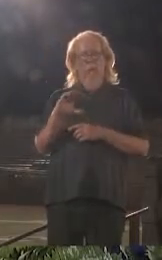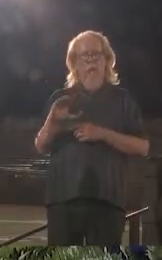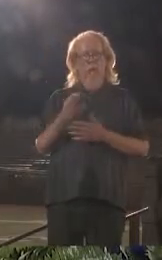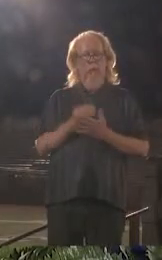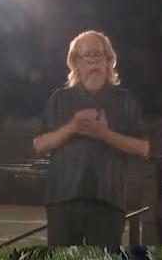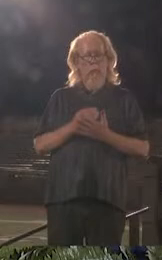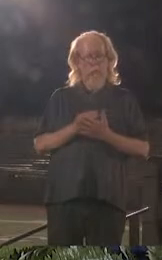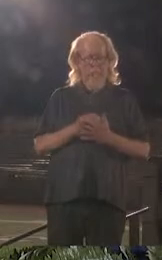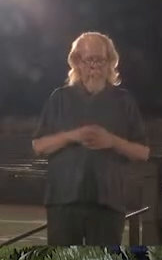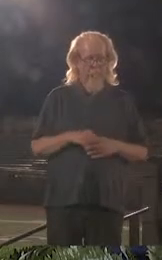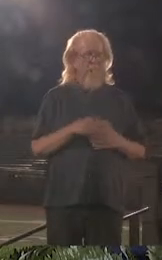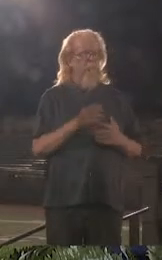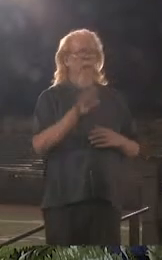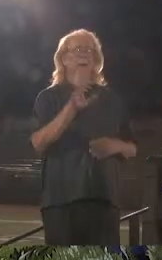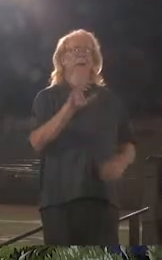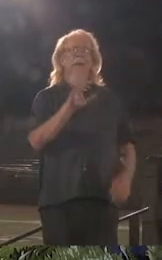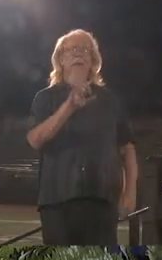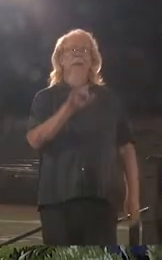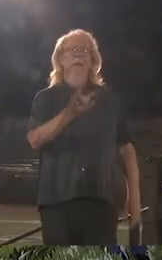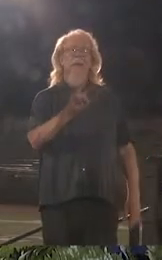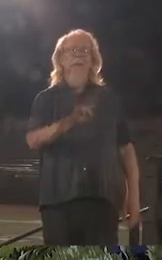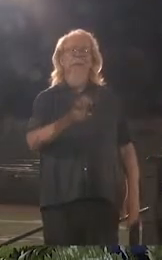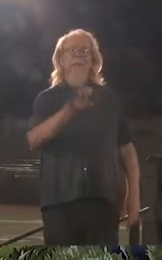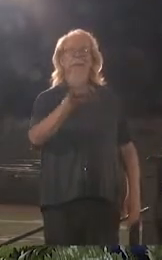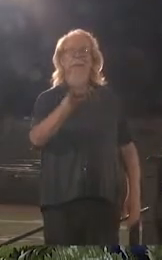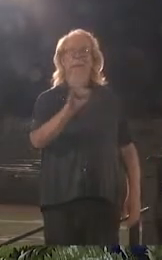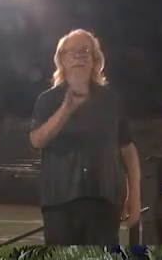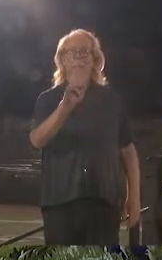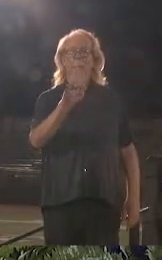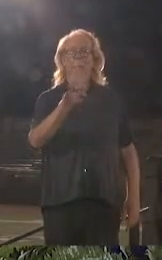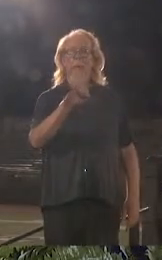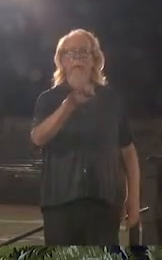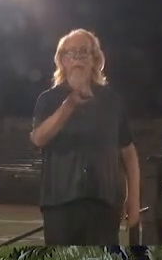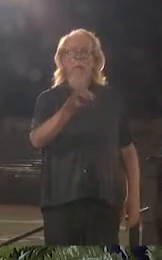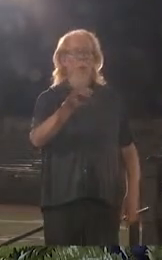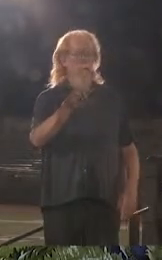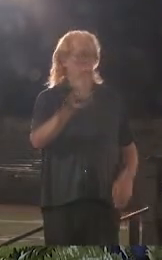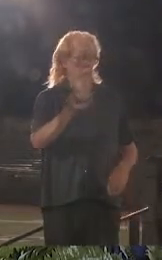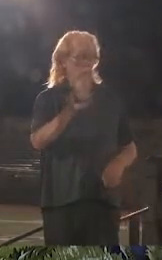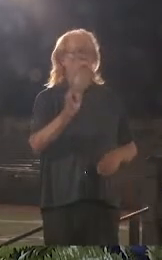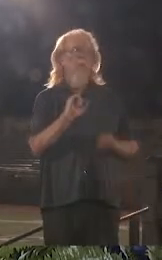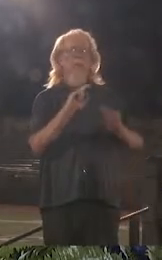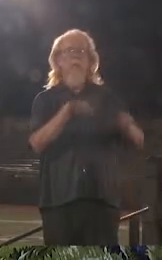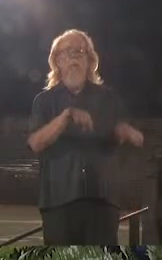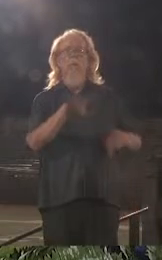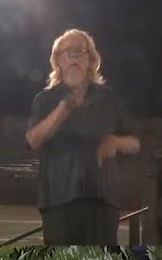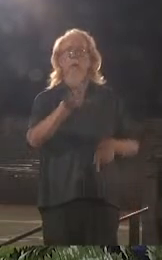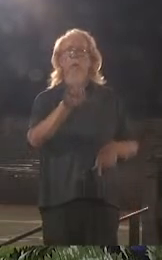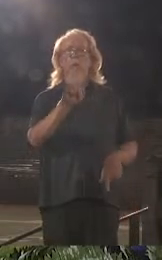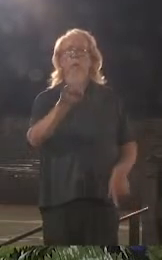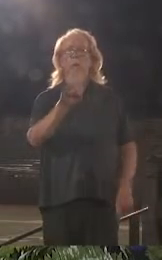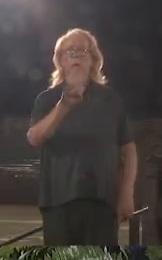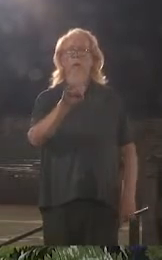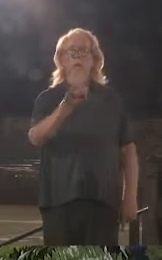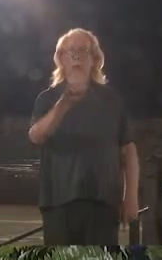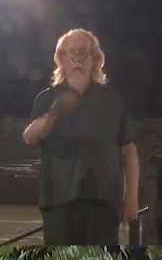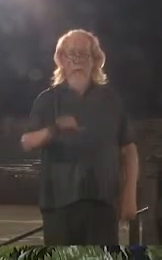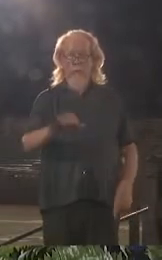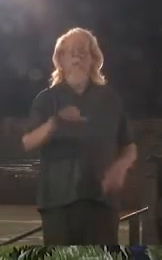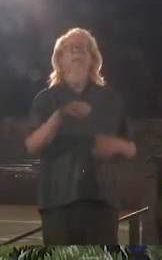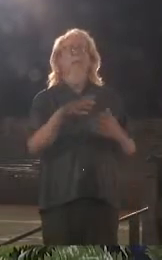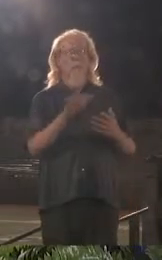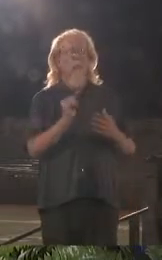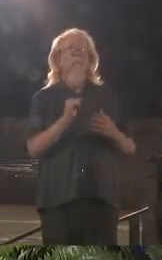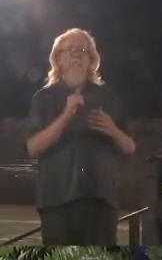Zeta Alexis Mendoza will be attending the University of Texas at Austin, recipient of the Dell Scholars at